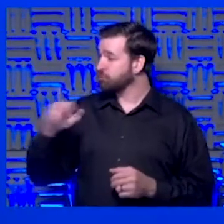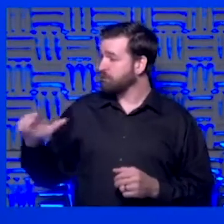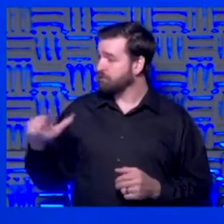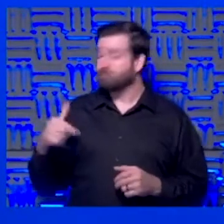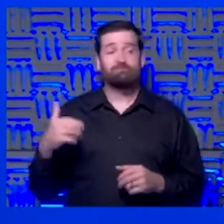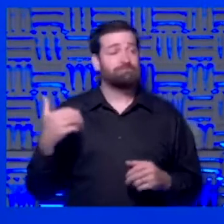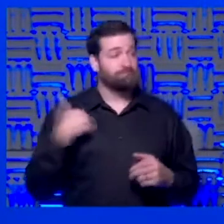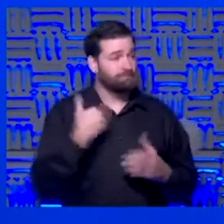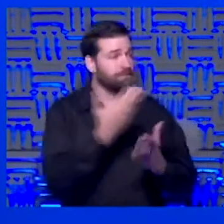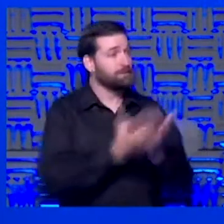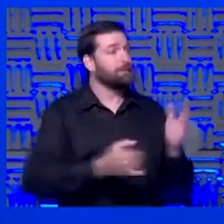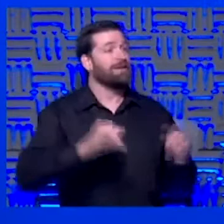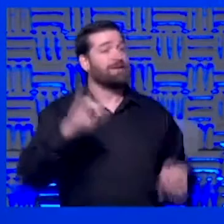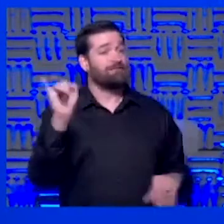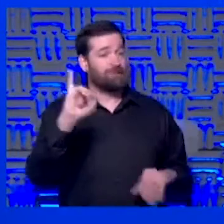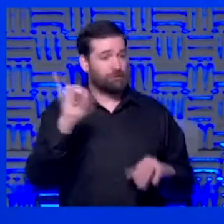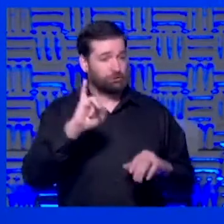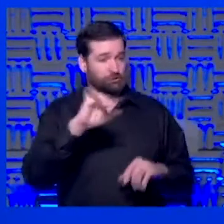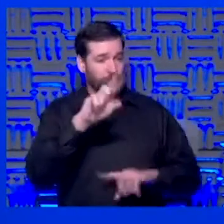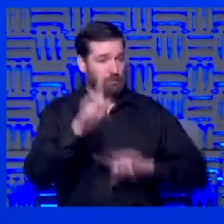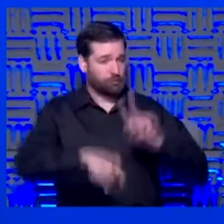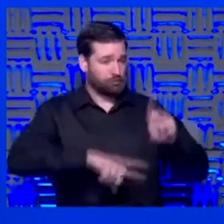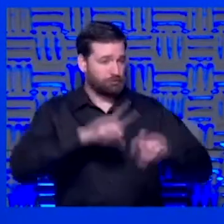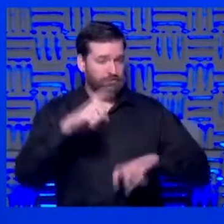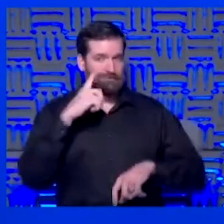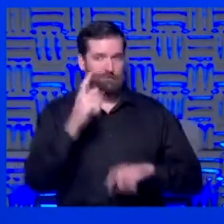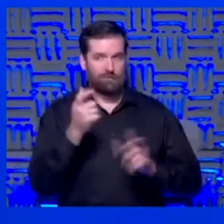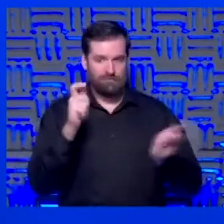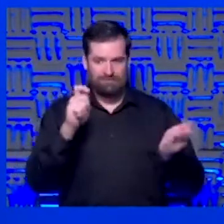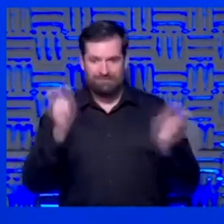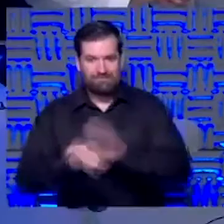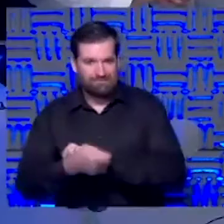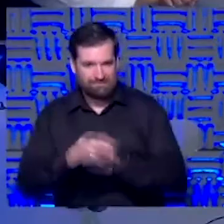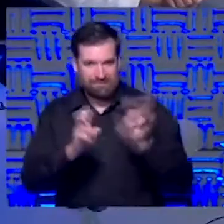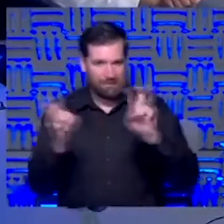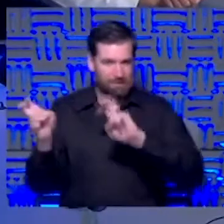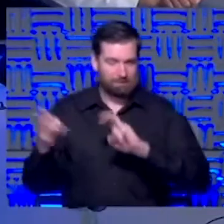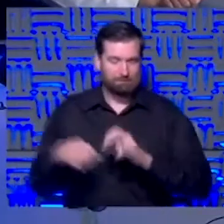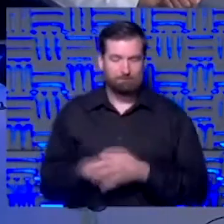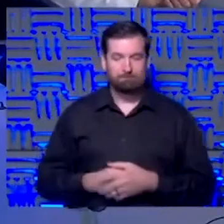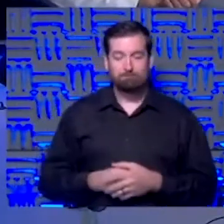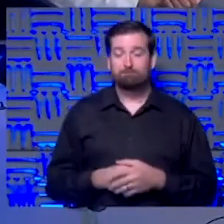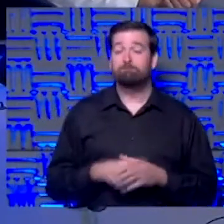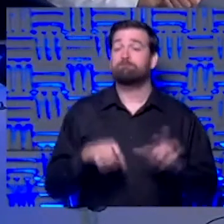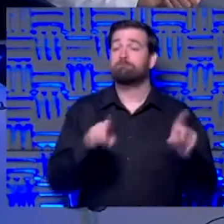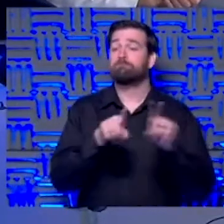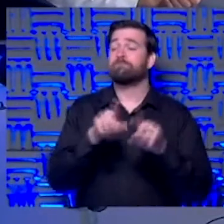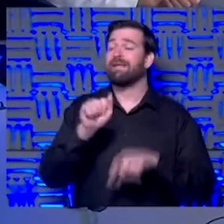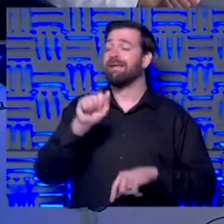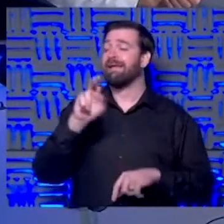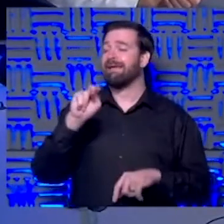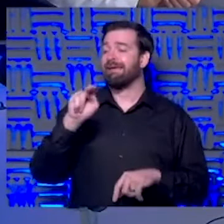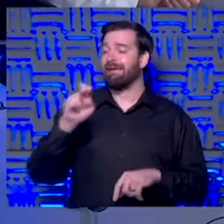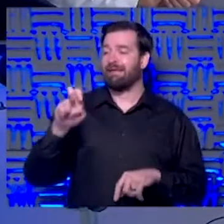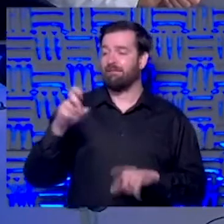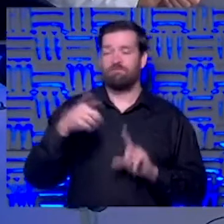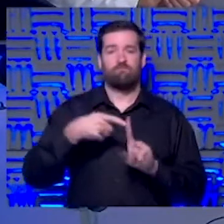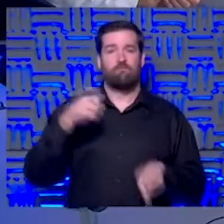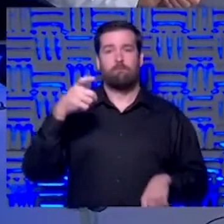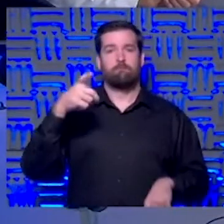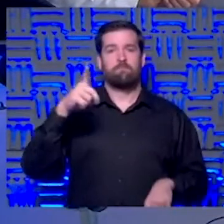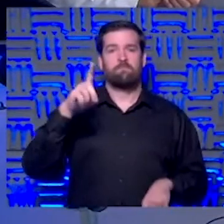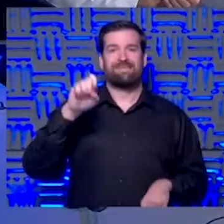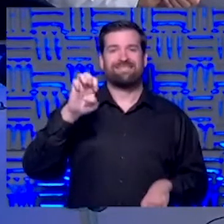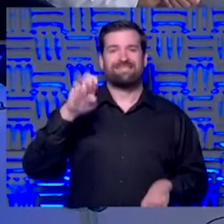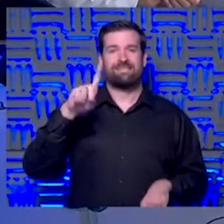we've got some infection-related questions for a little bit of a change in topic. Anne from Sedalia watches every day, and